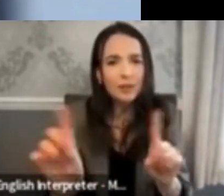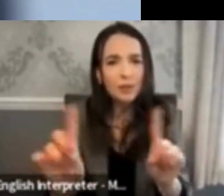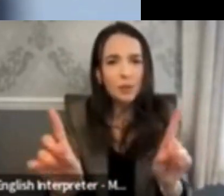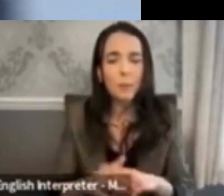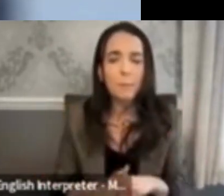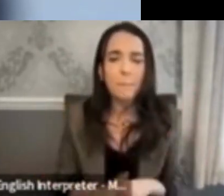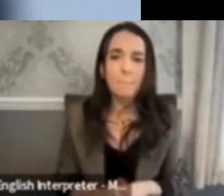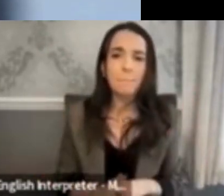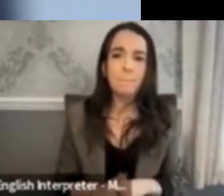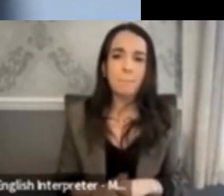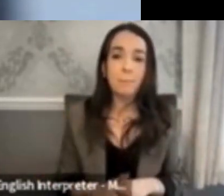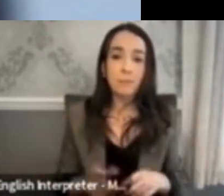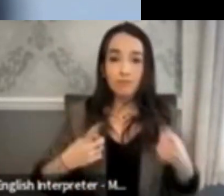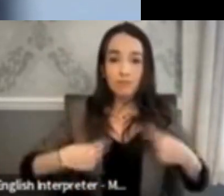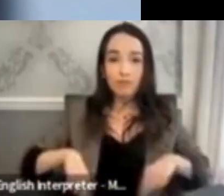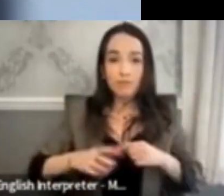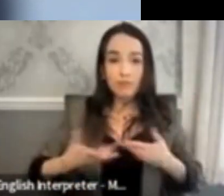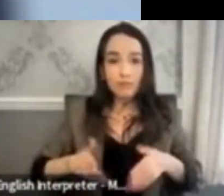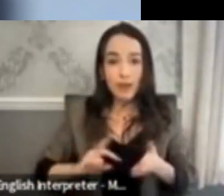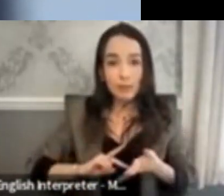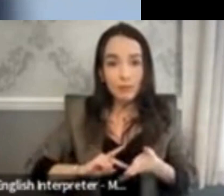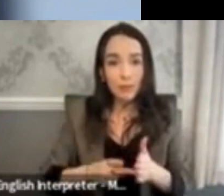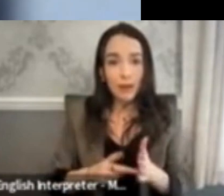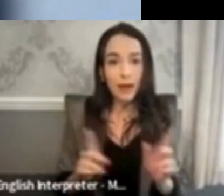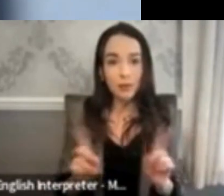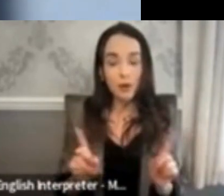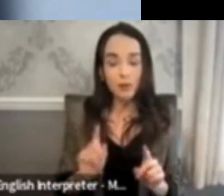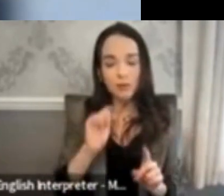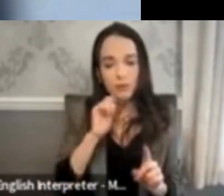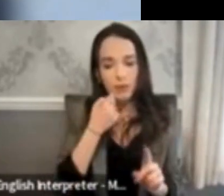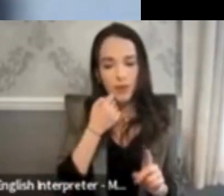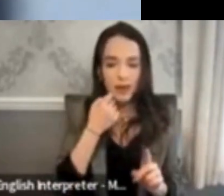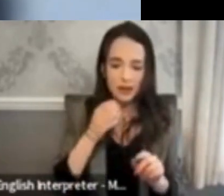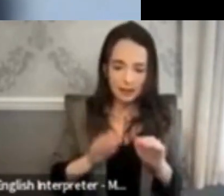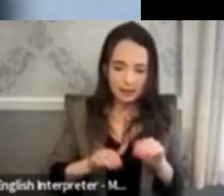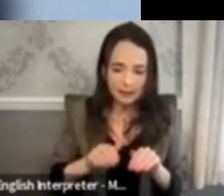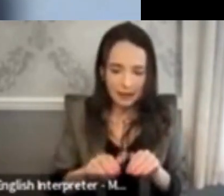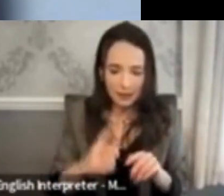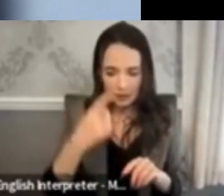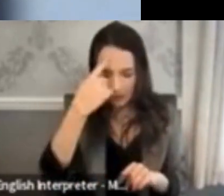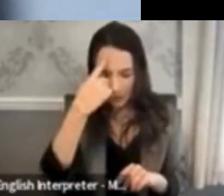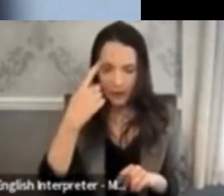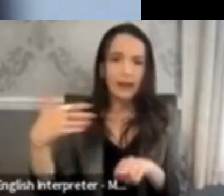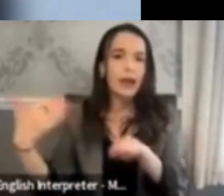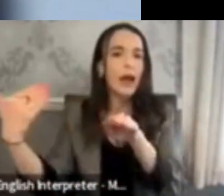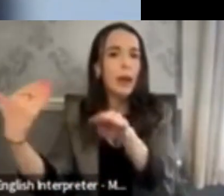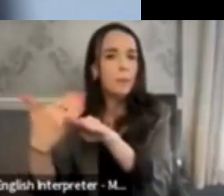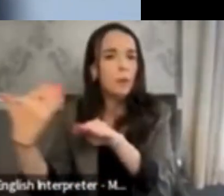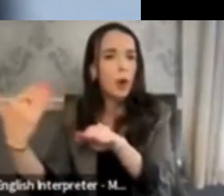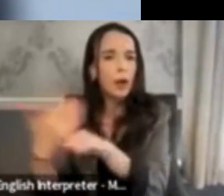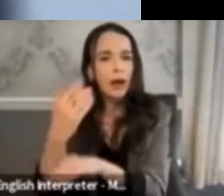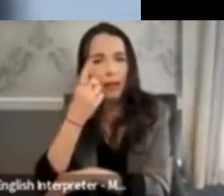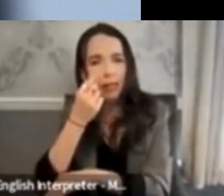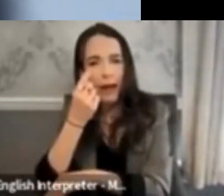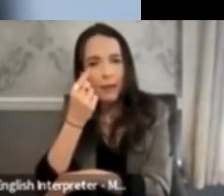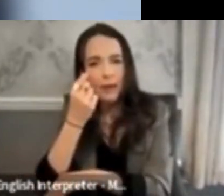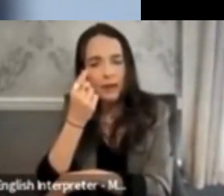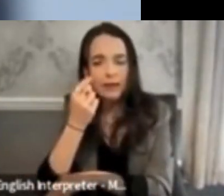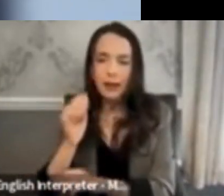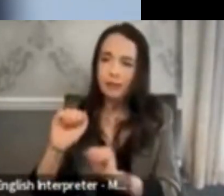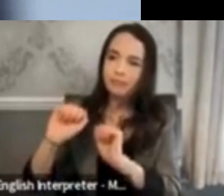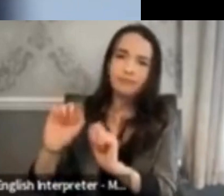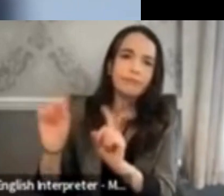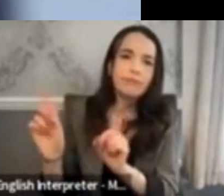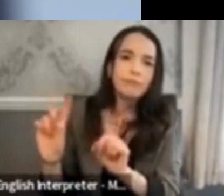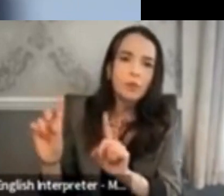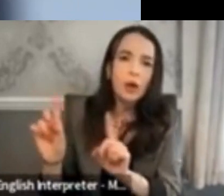to, and we've said publicly, that we're going to take steps to determine the level of employer liability for staff employed on the TPS, and intend